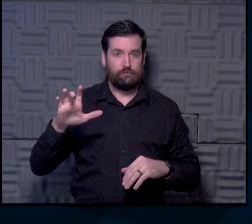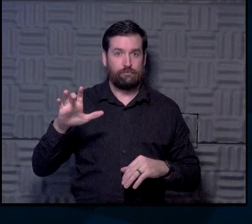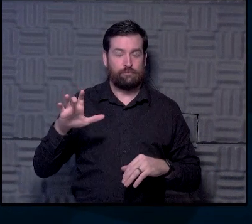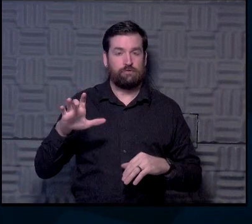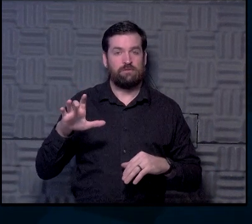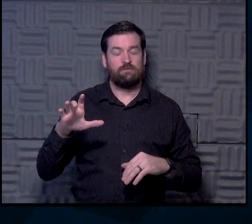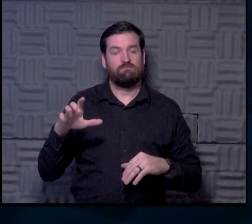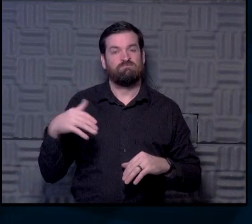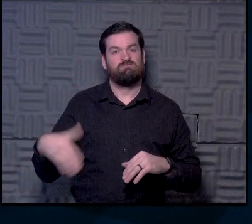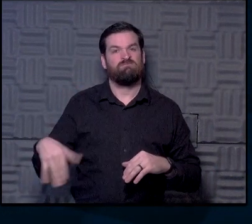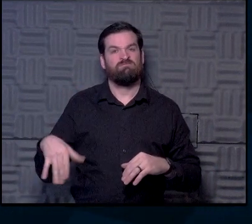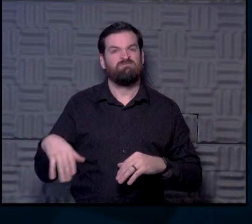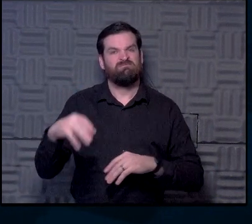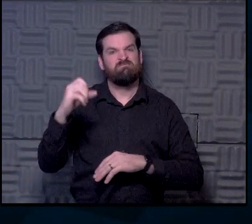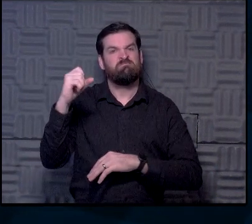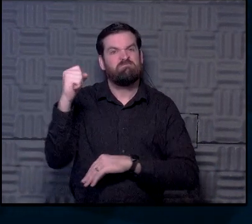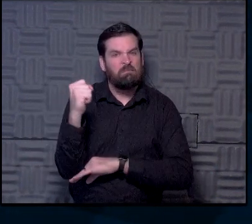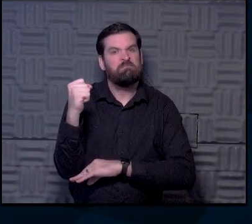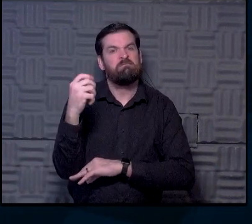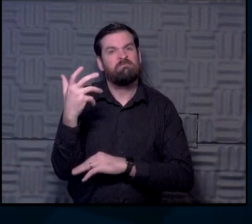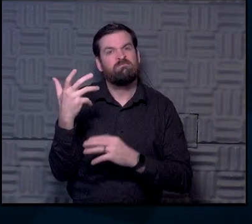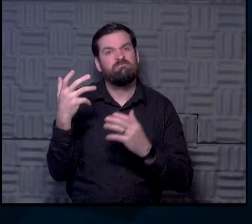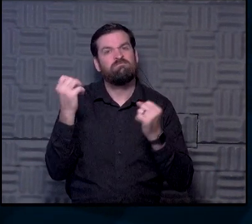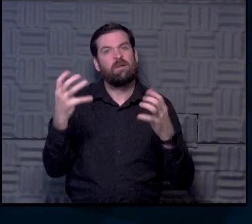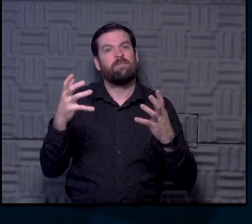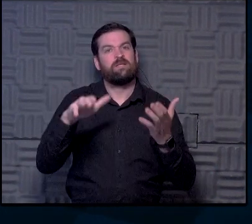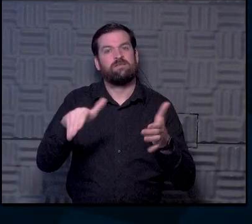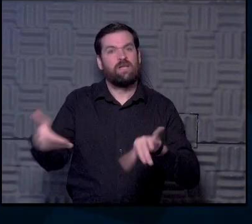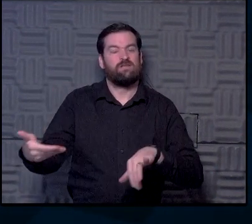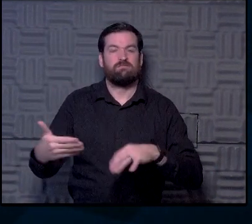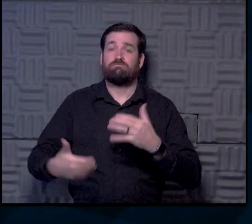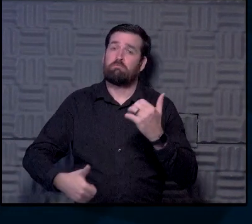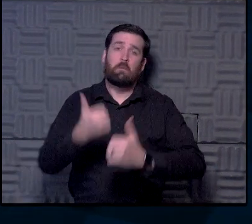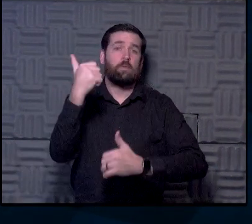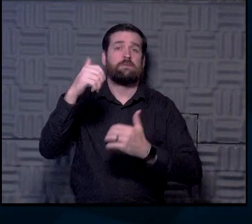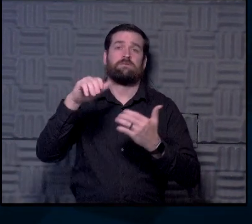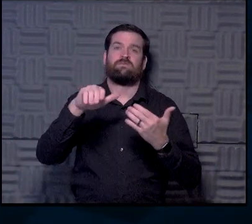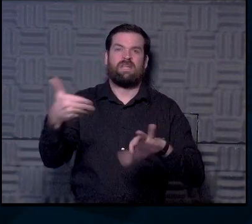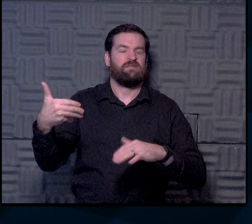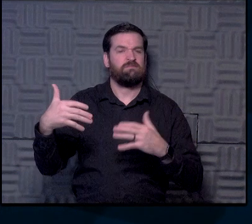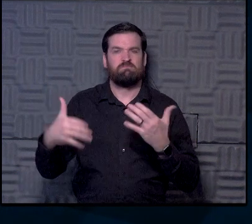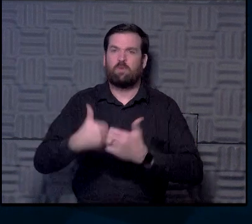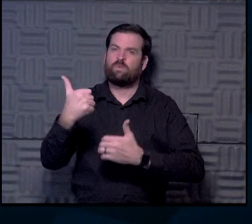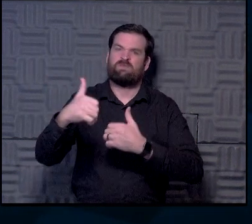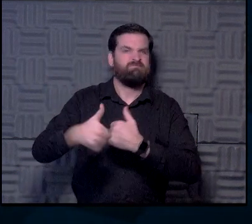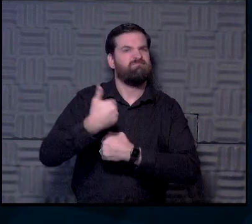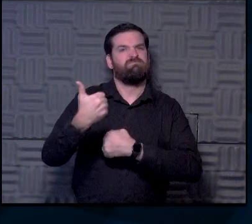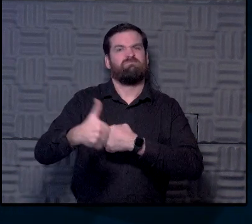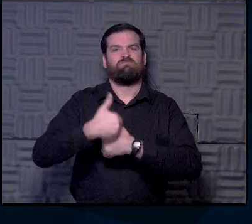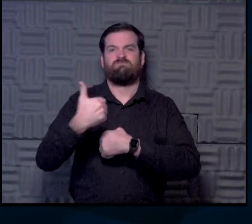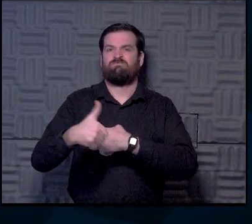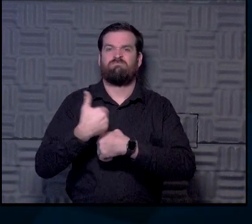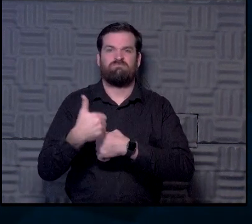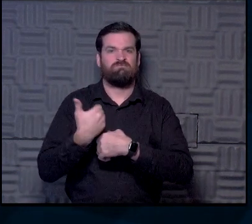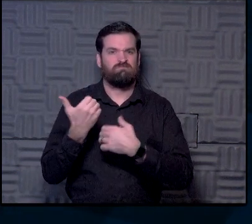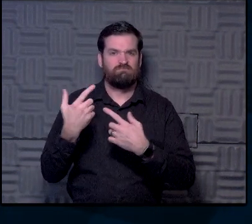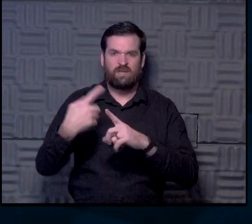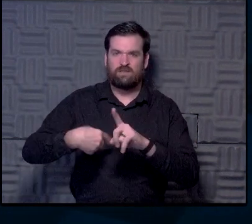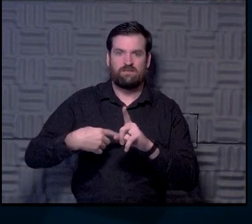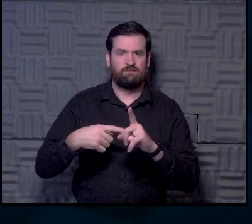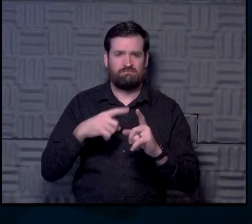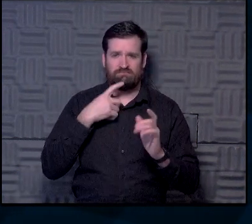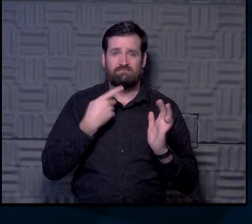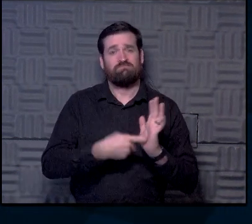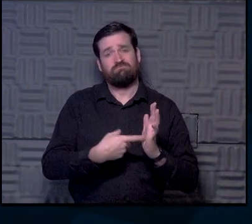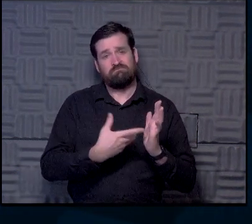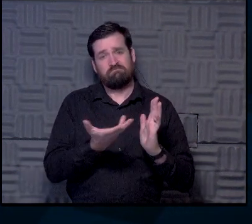were really records in the number of deaths. They were our most deadly months to date. And you can see that here.